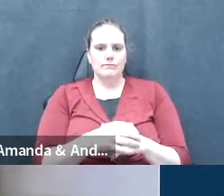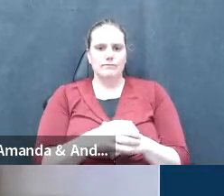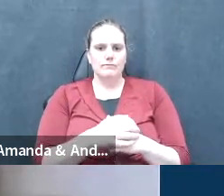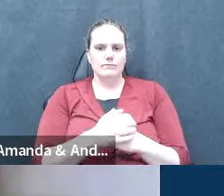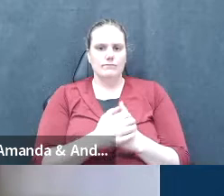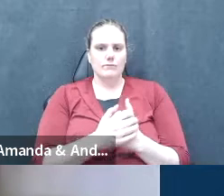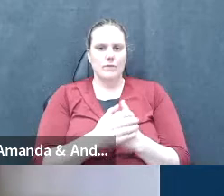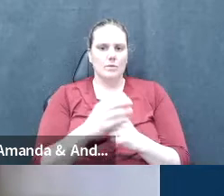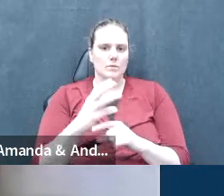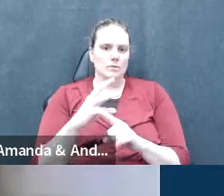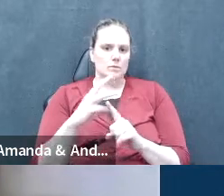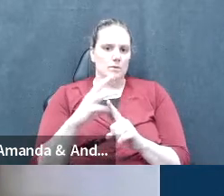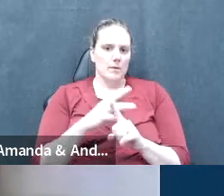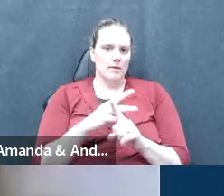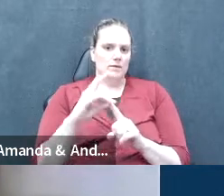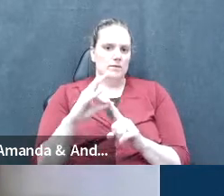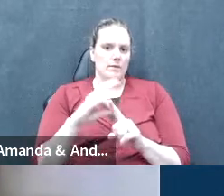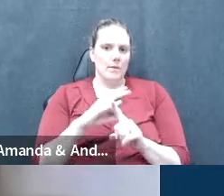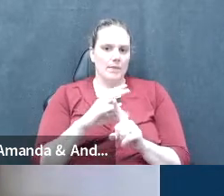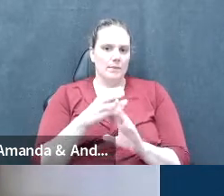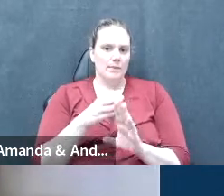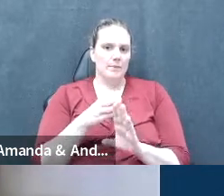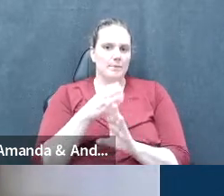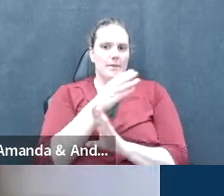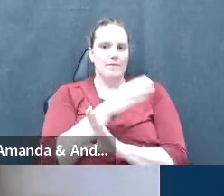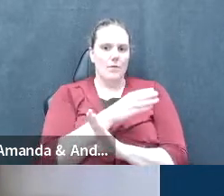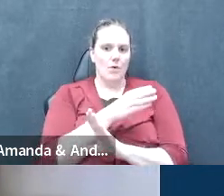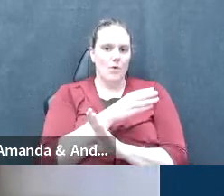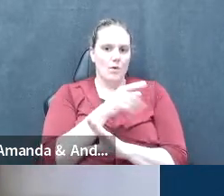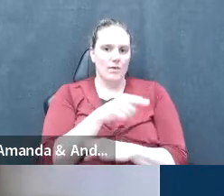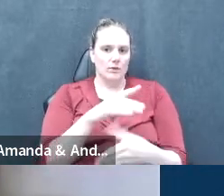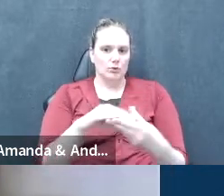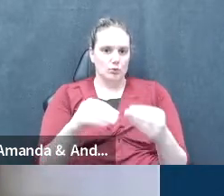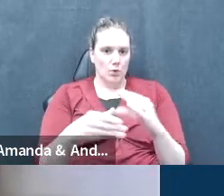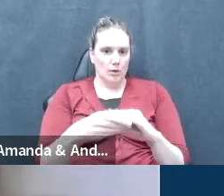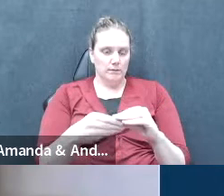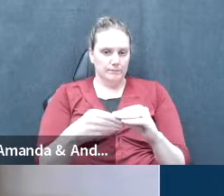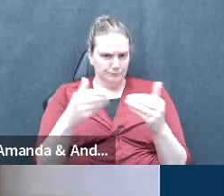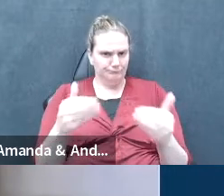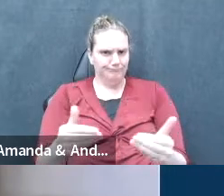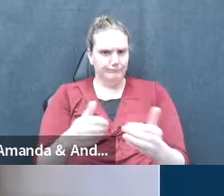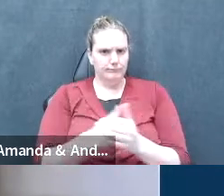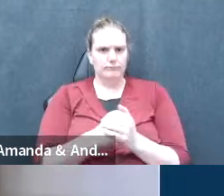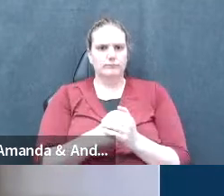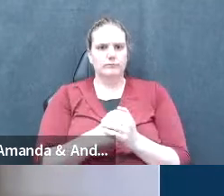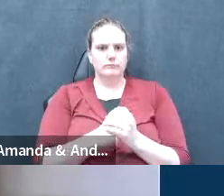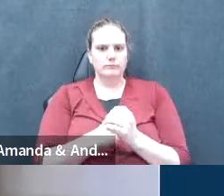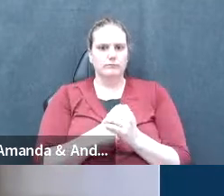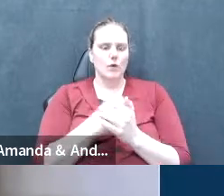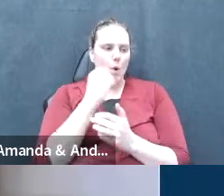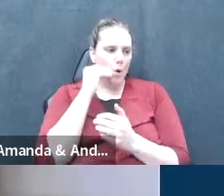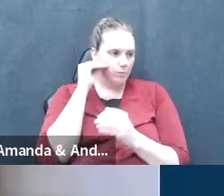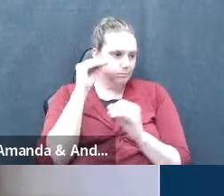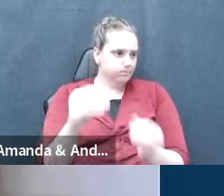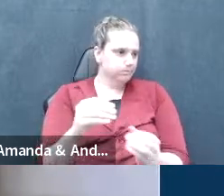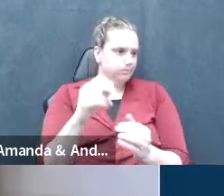6-7 months prior to the beginning of this story. So here I go. I'd been homeless in and out of shelters